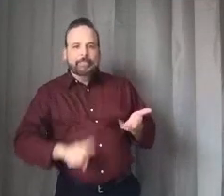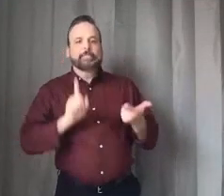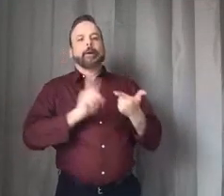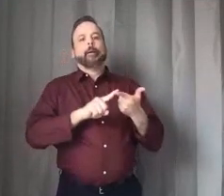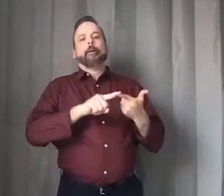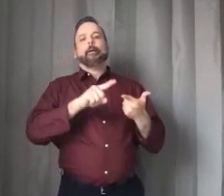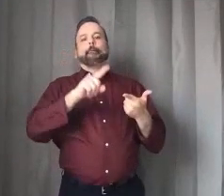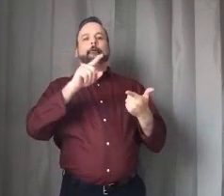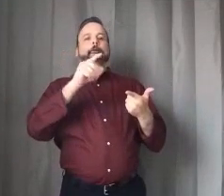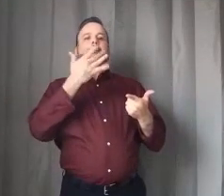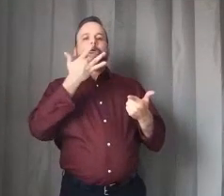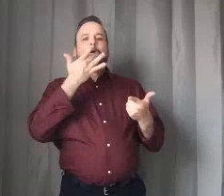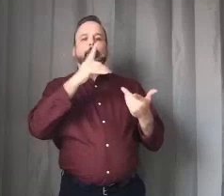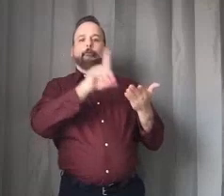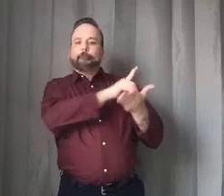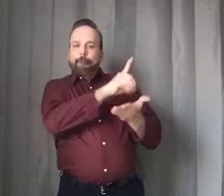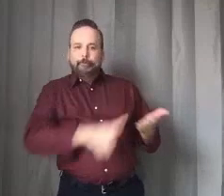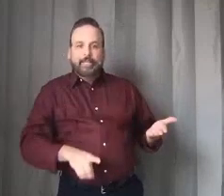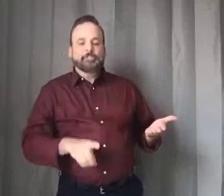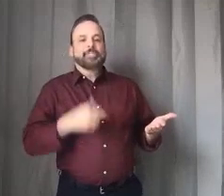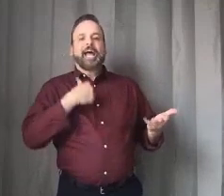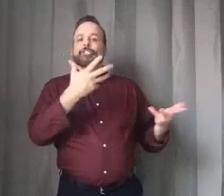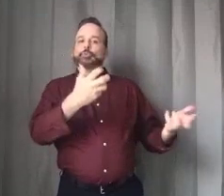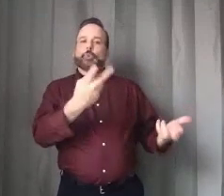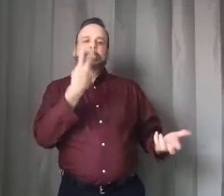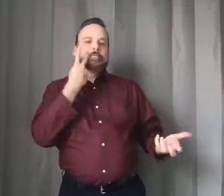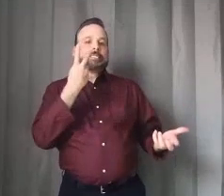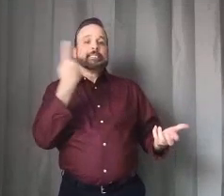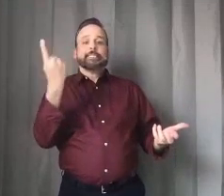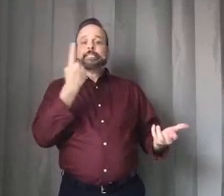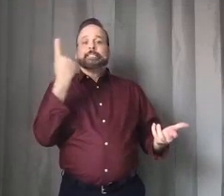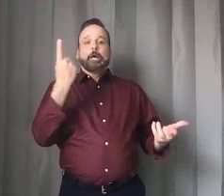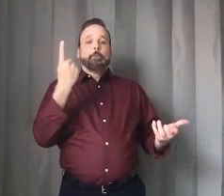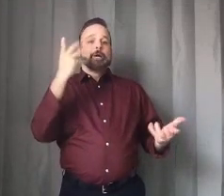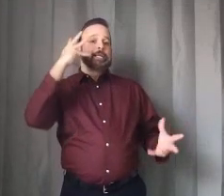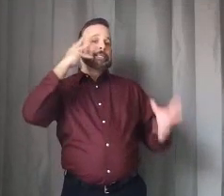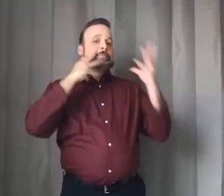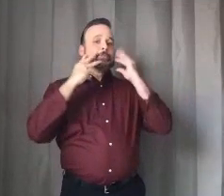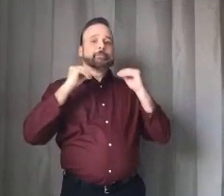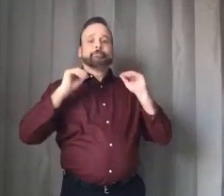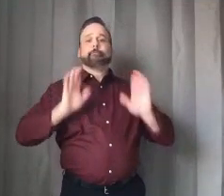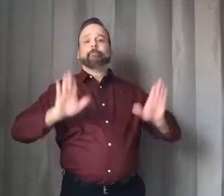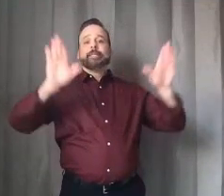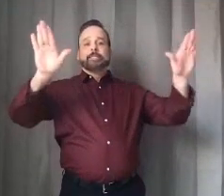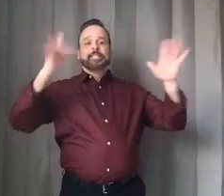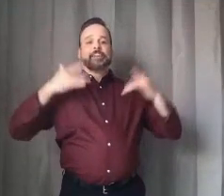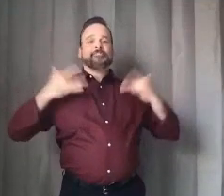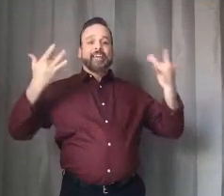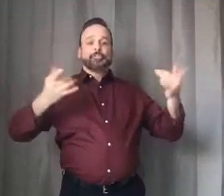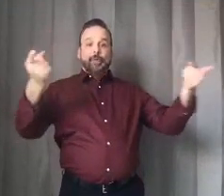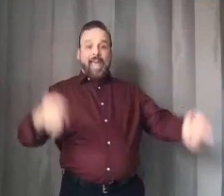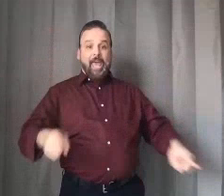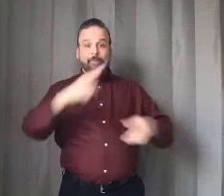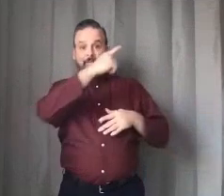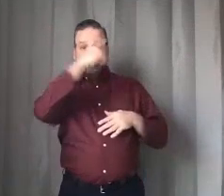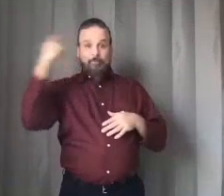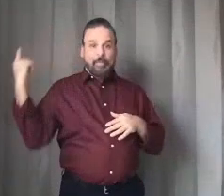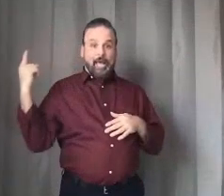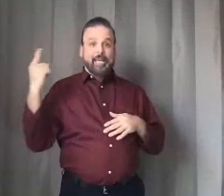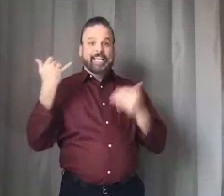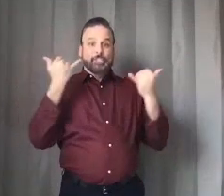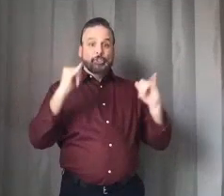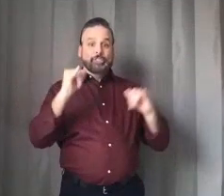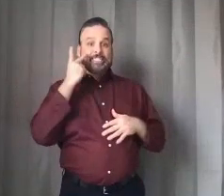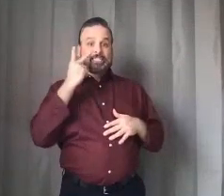when I just want to see someone having a fantastical adventure, but they happen to be Black, and you're going to see, mm-hmm. still see